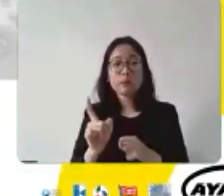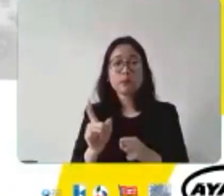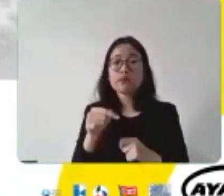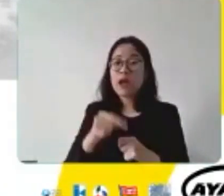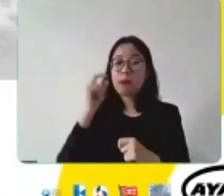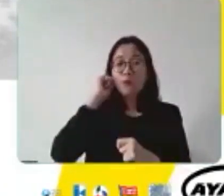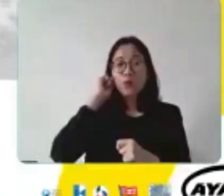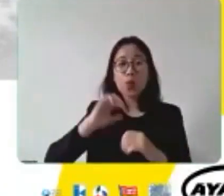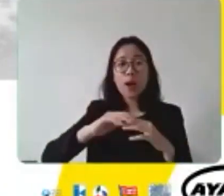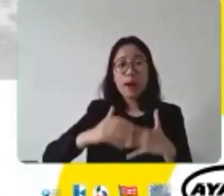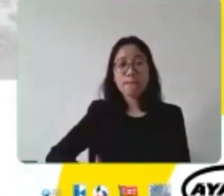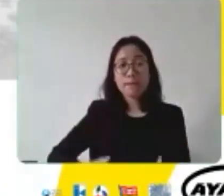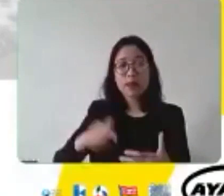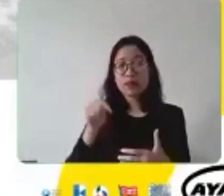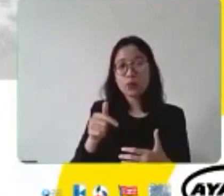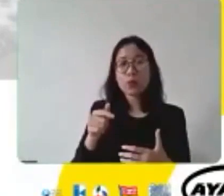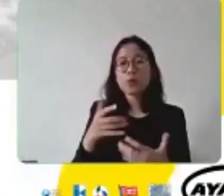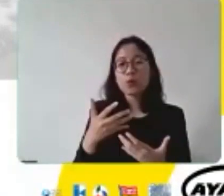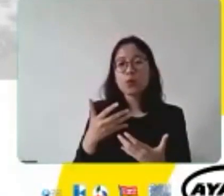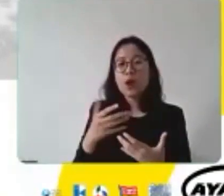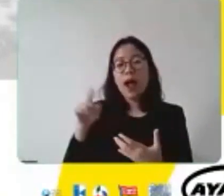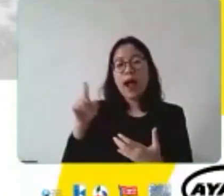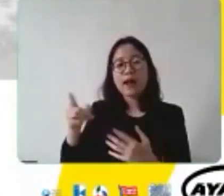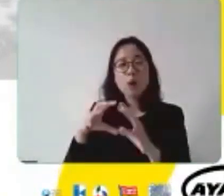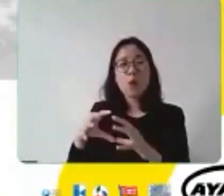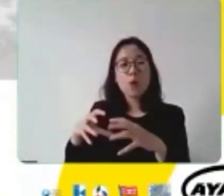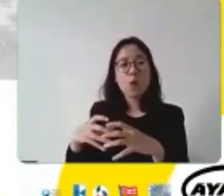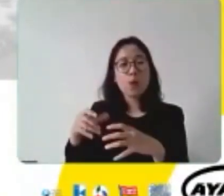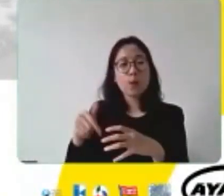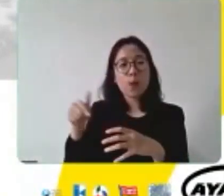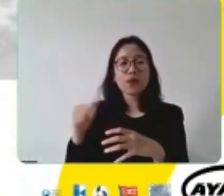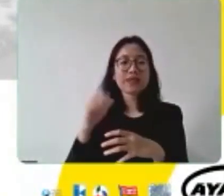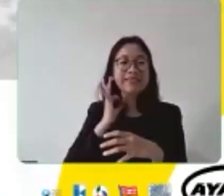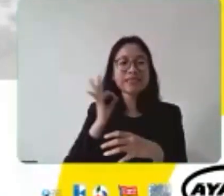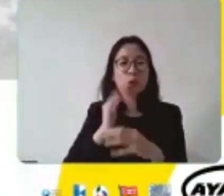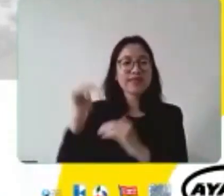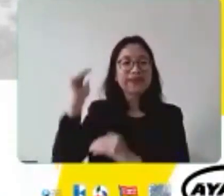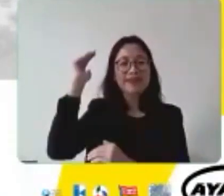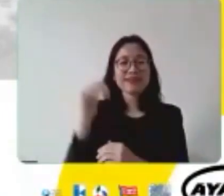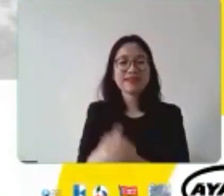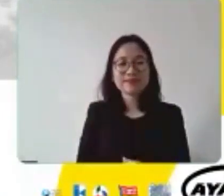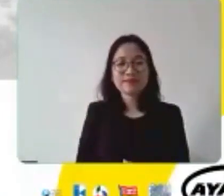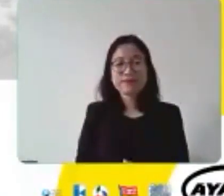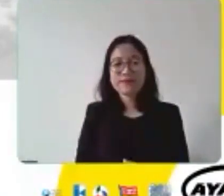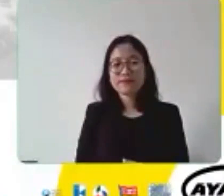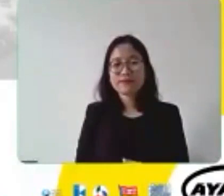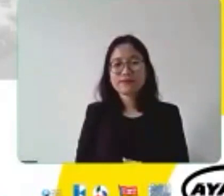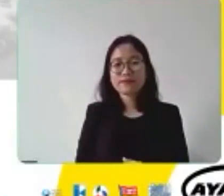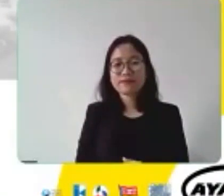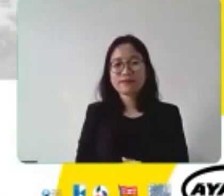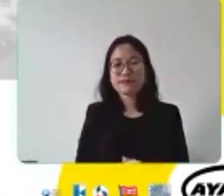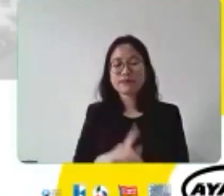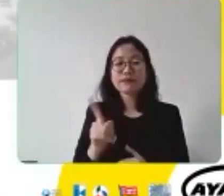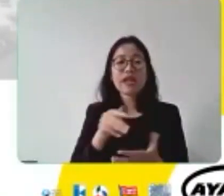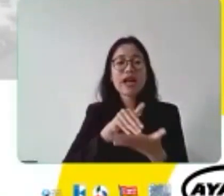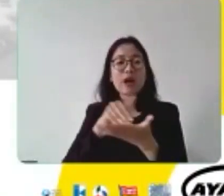So just two examples about impact of air pollution in children. The first one is some work we did, which